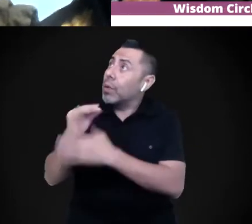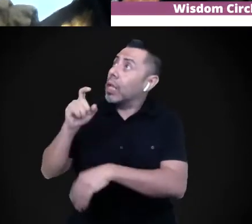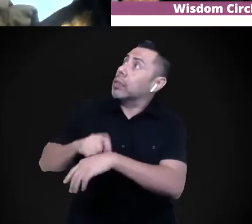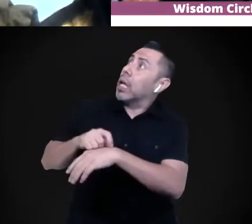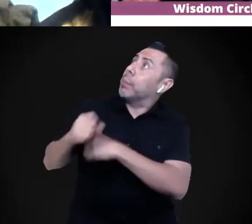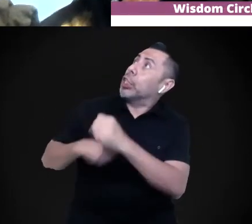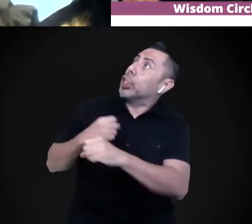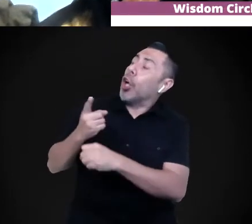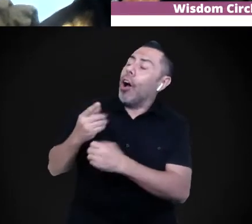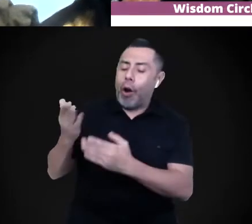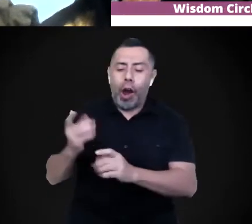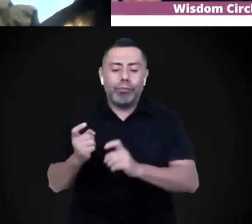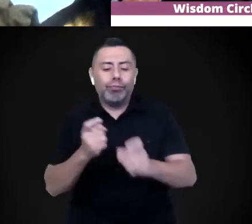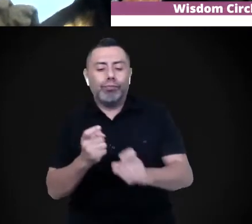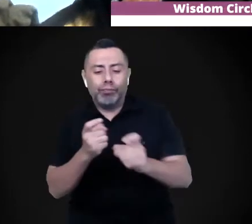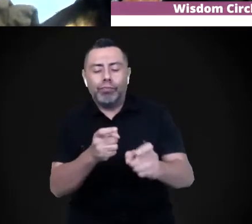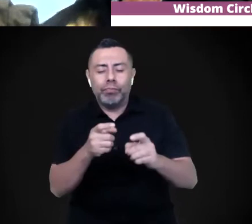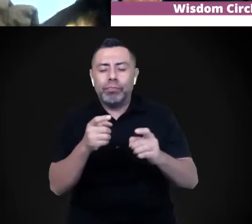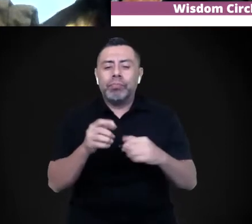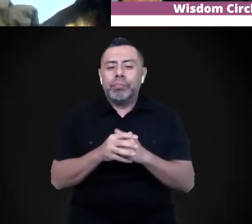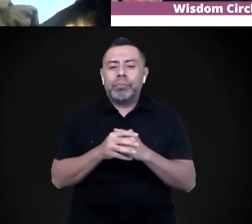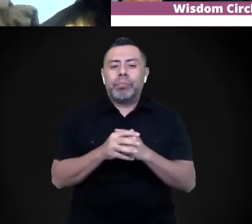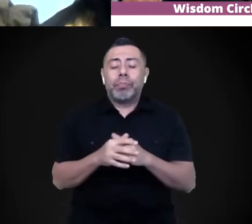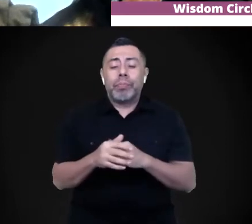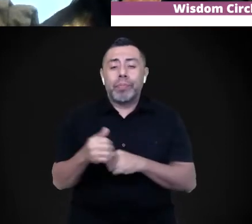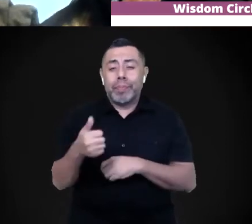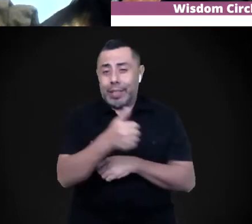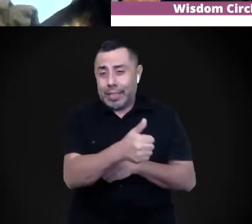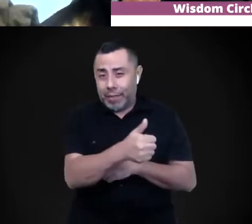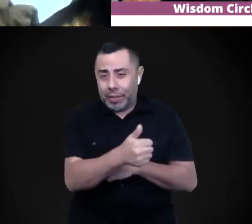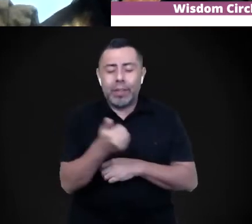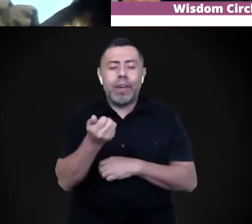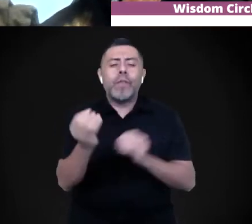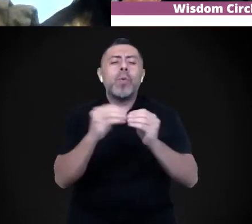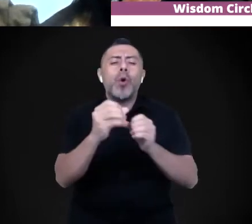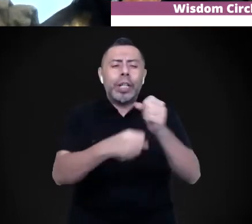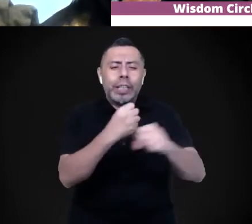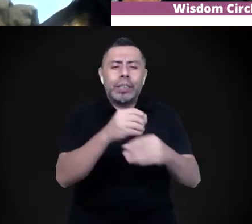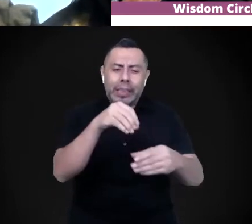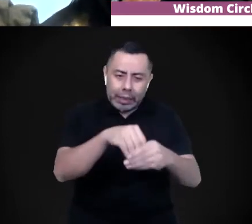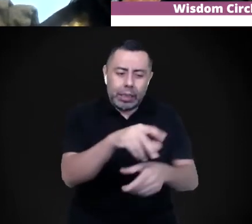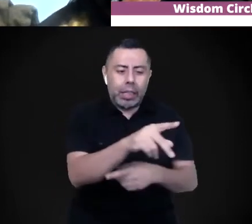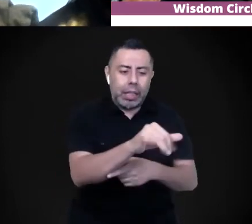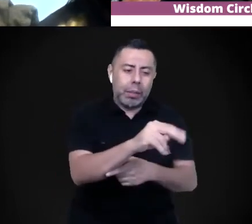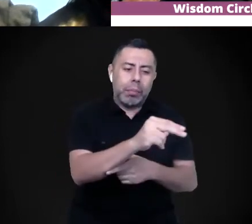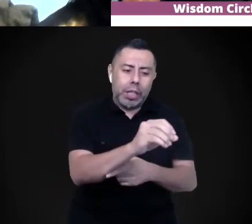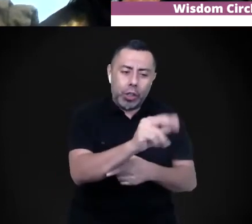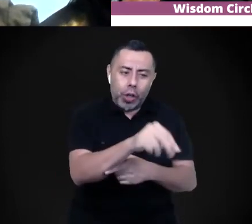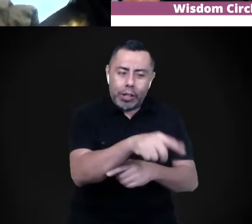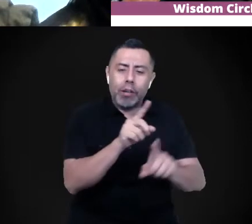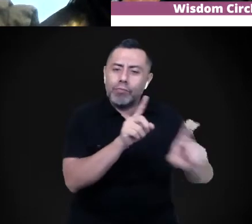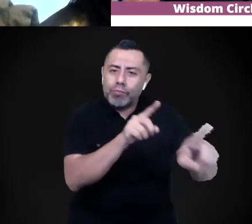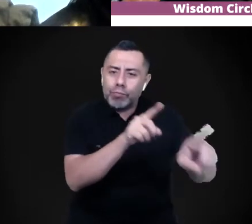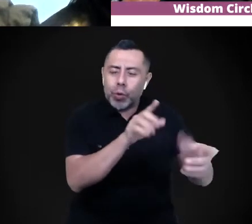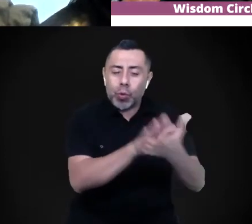So she spent a couple more years in Pinon there, going to school, which she enjoyed. She had